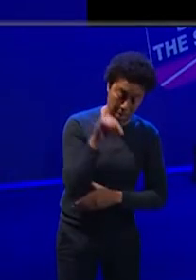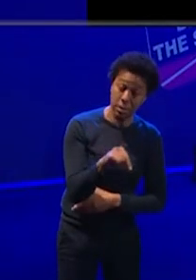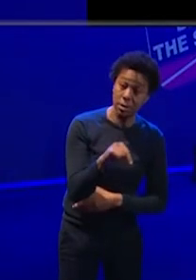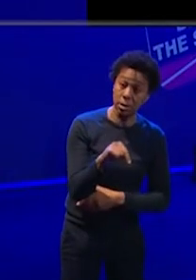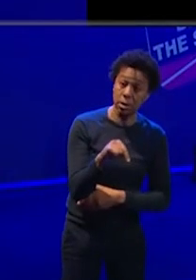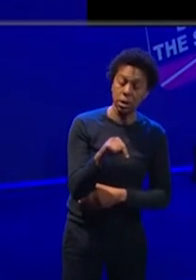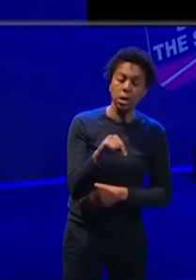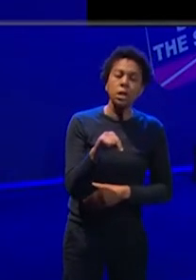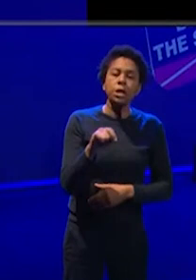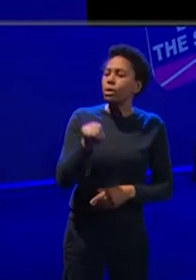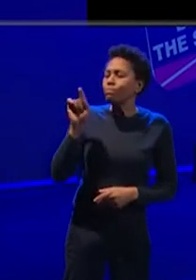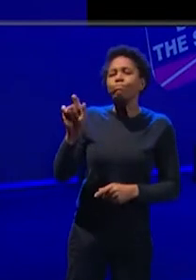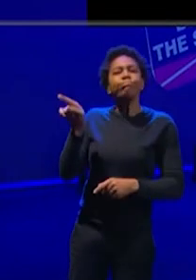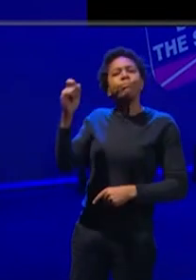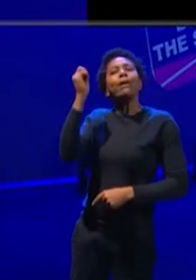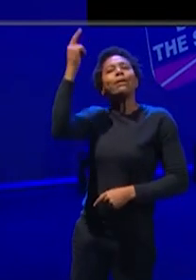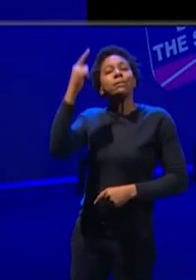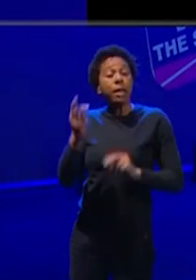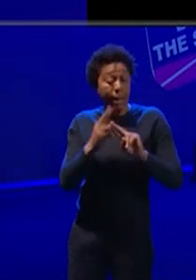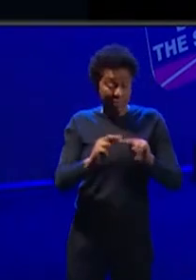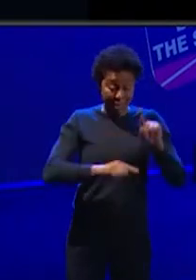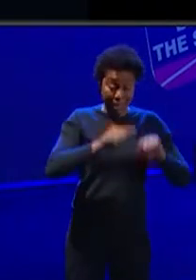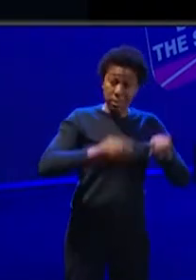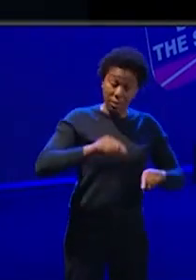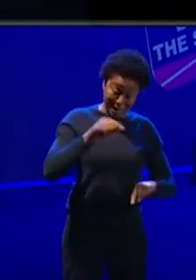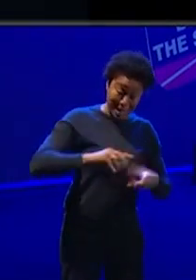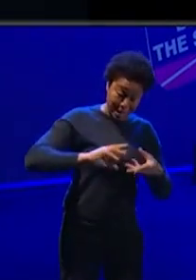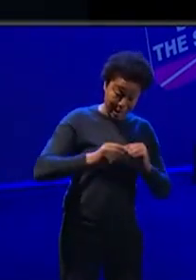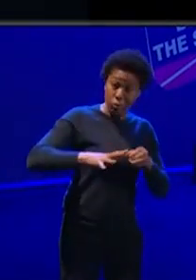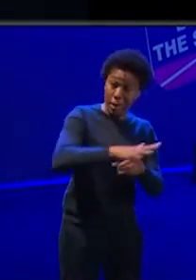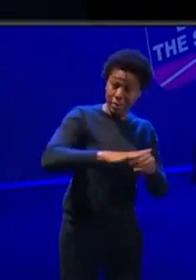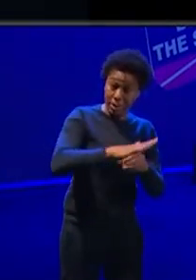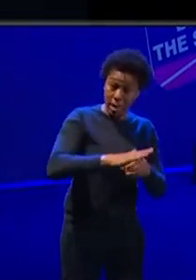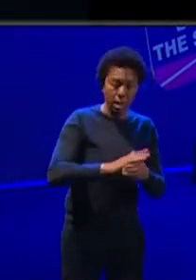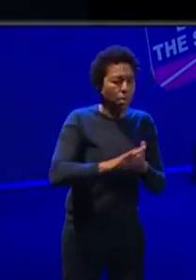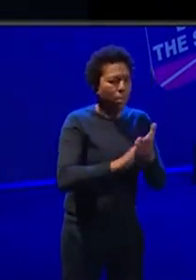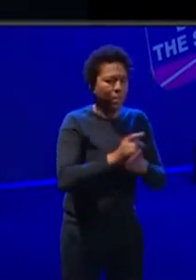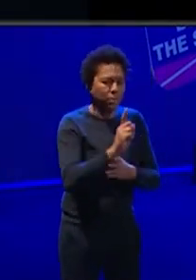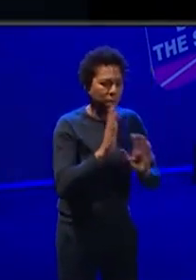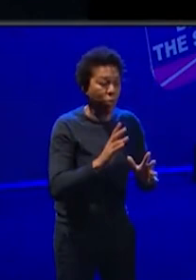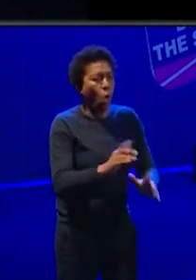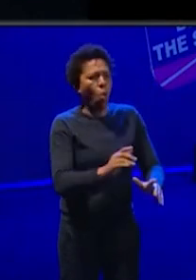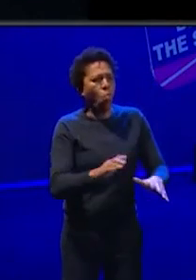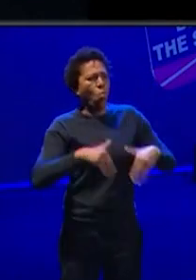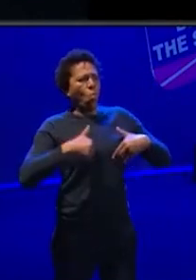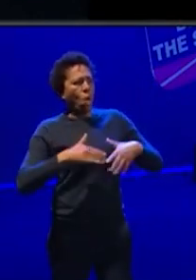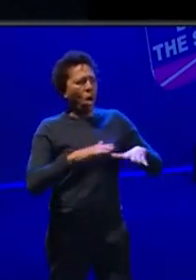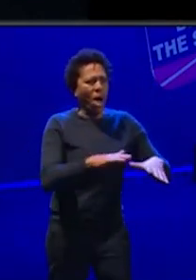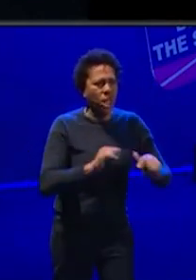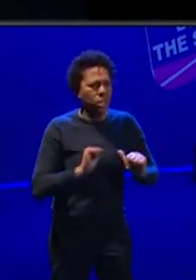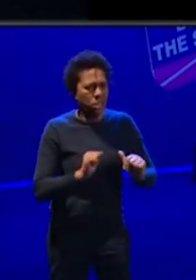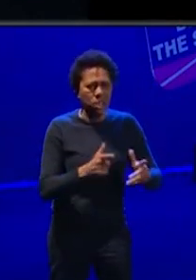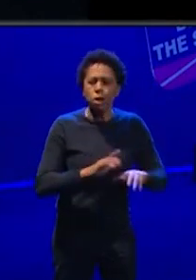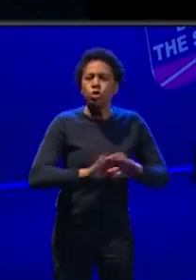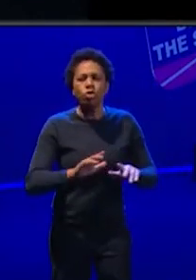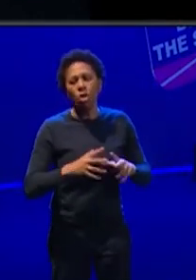understand that the more diversity you have in a space, the more everyone has to work harder to make the thing more excellent, and you don't